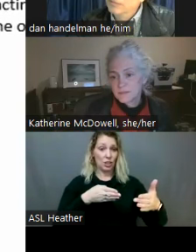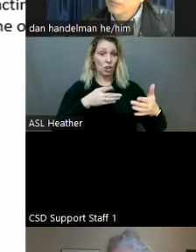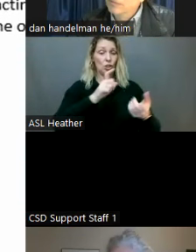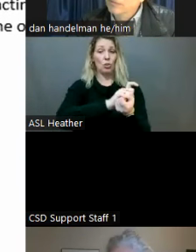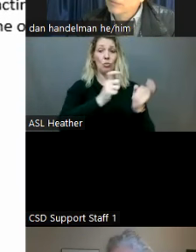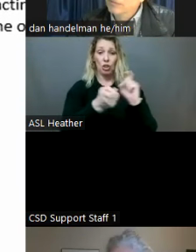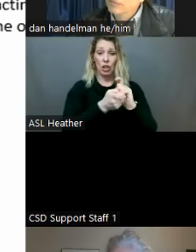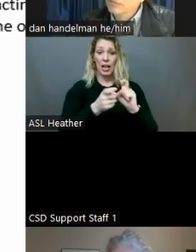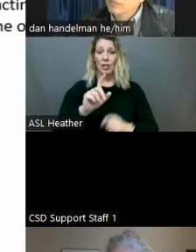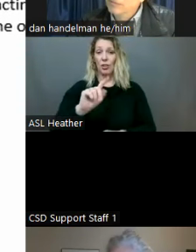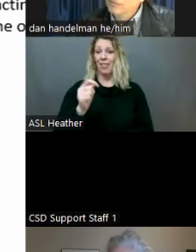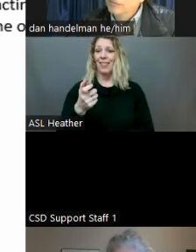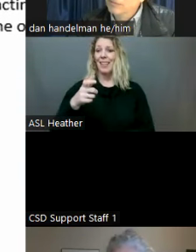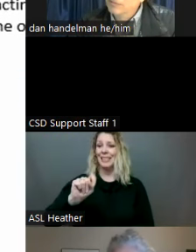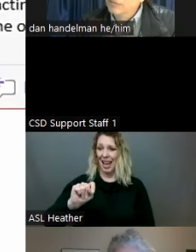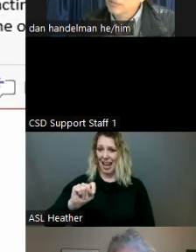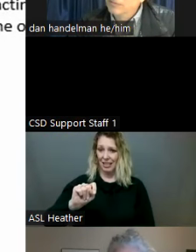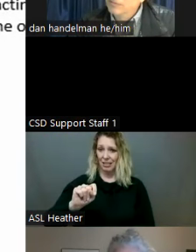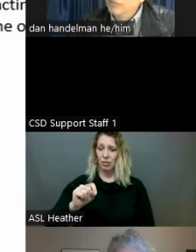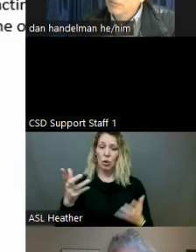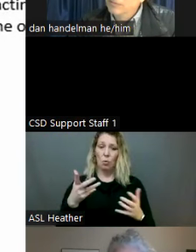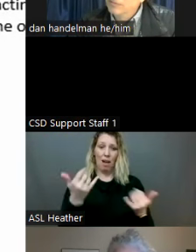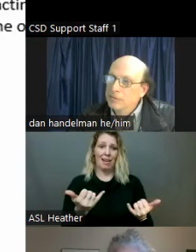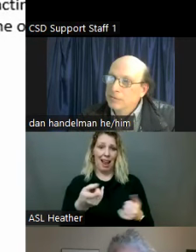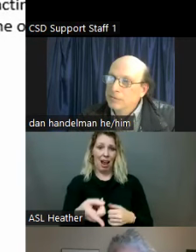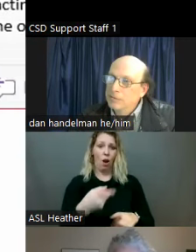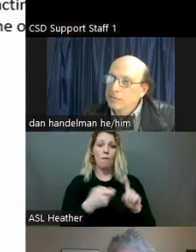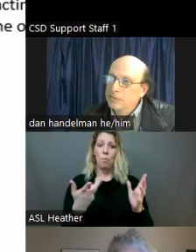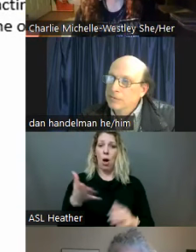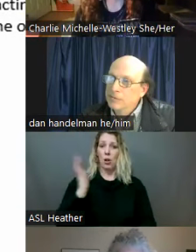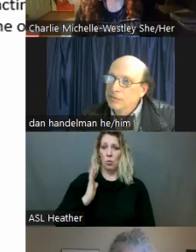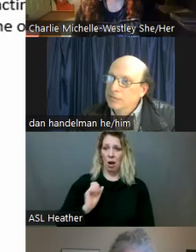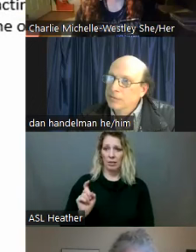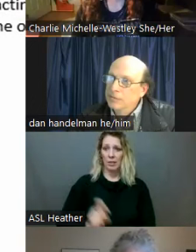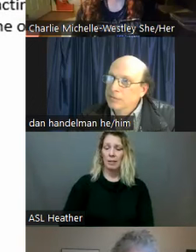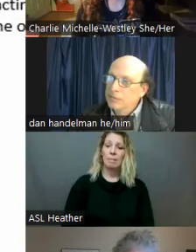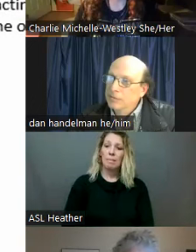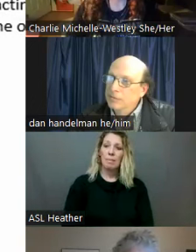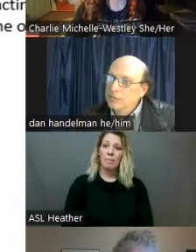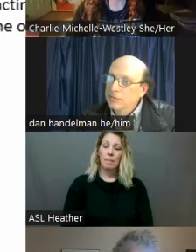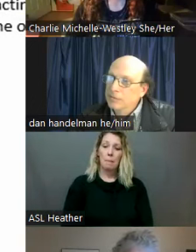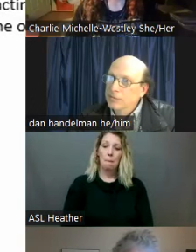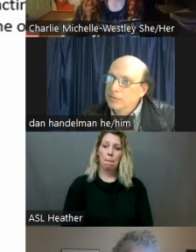changing the text to what it is now from what it was?